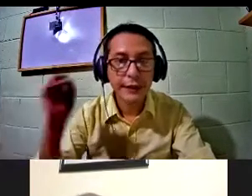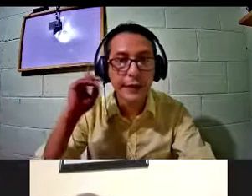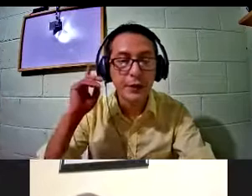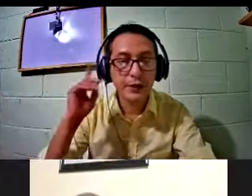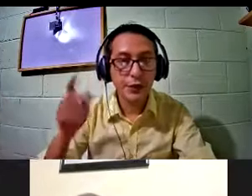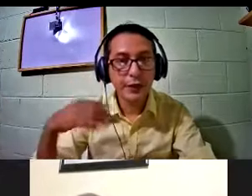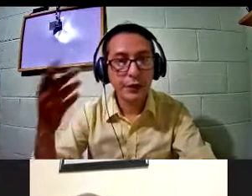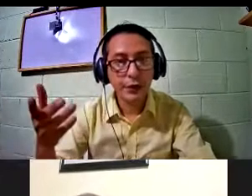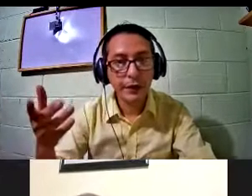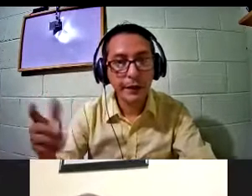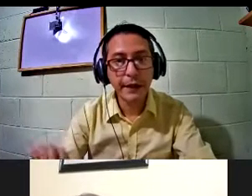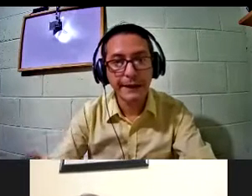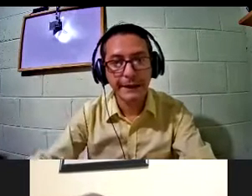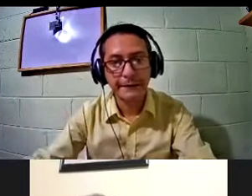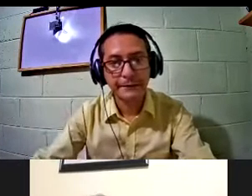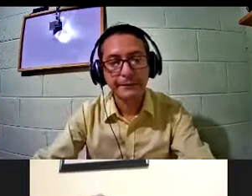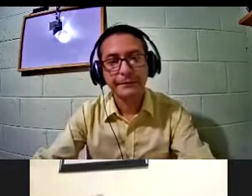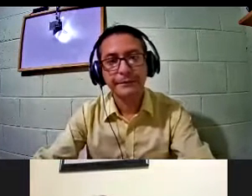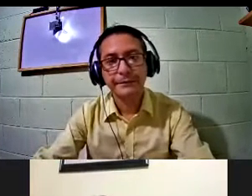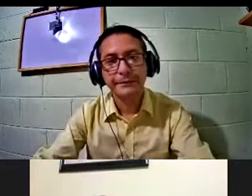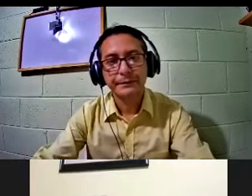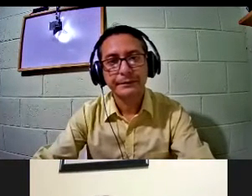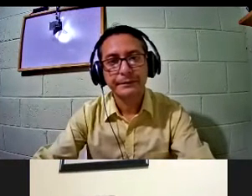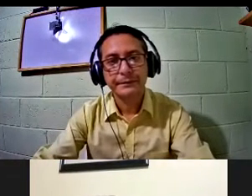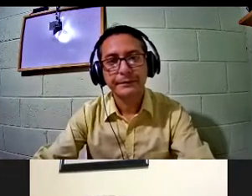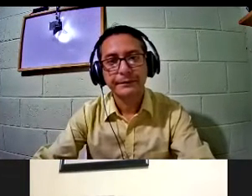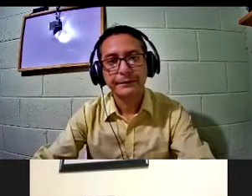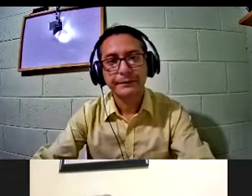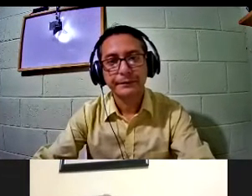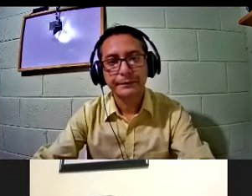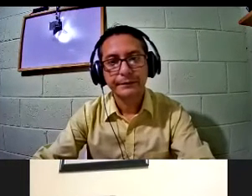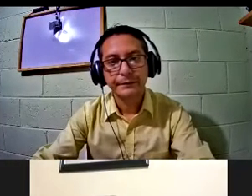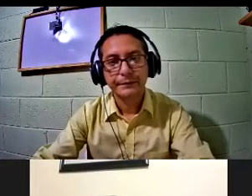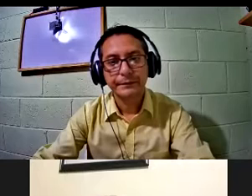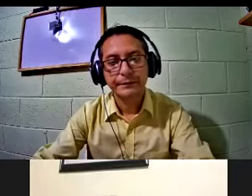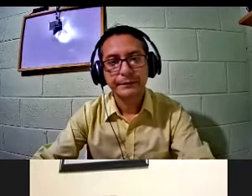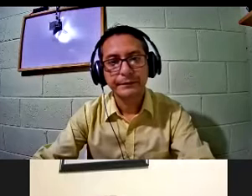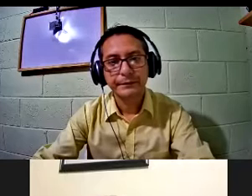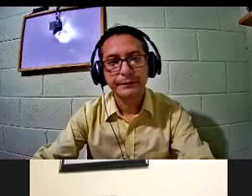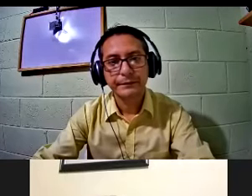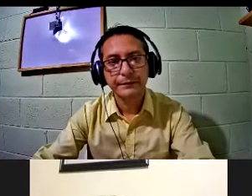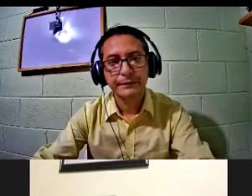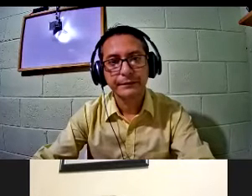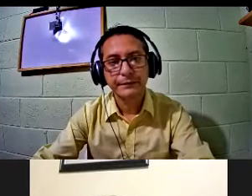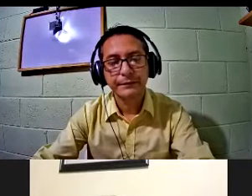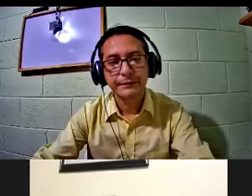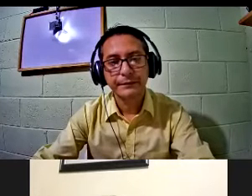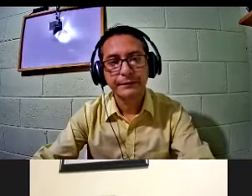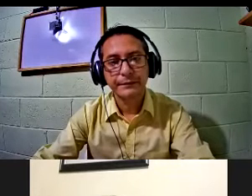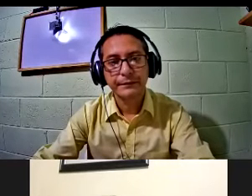Just listen, Alonso. You can join the group and listen.